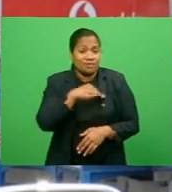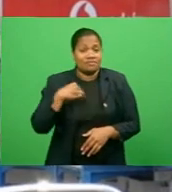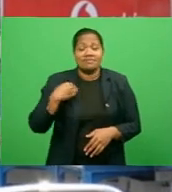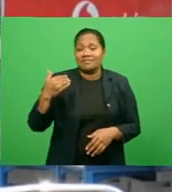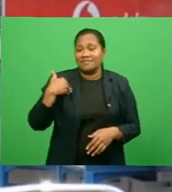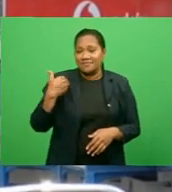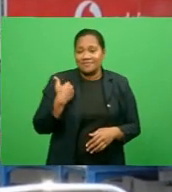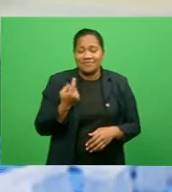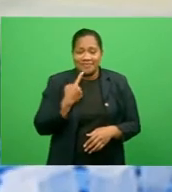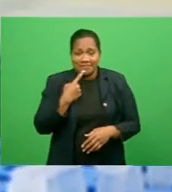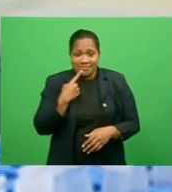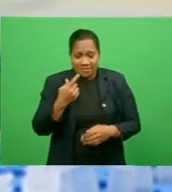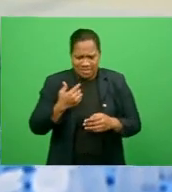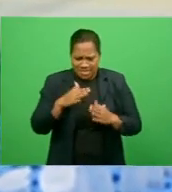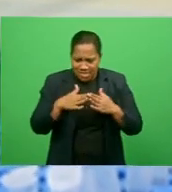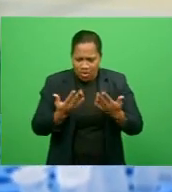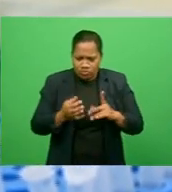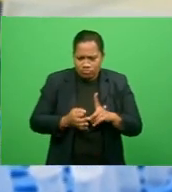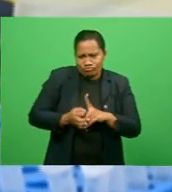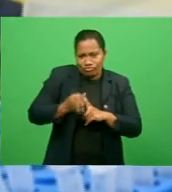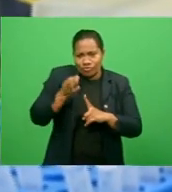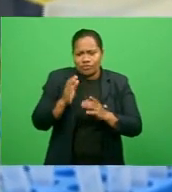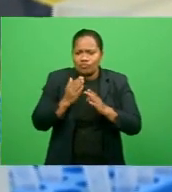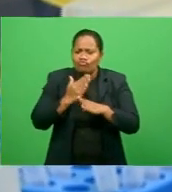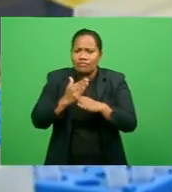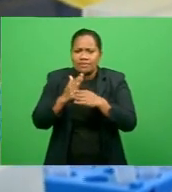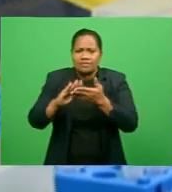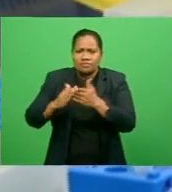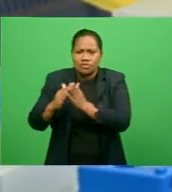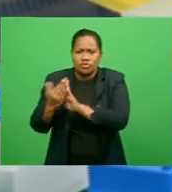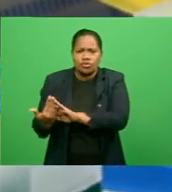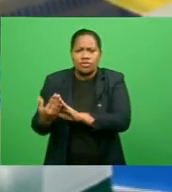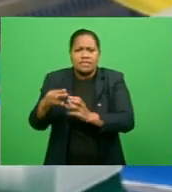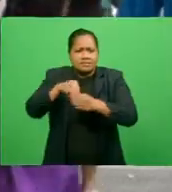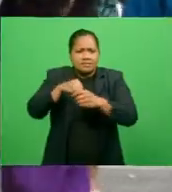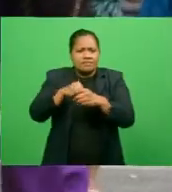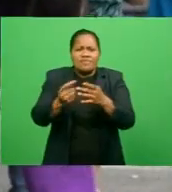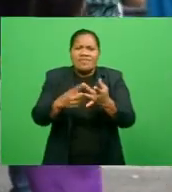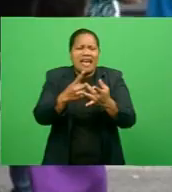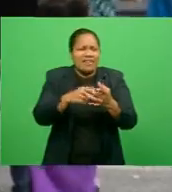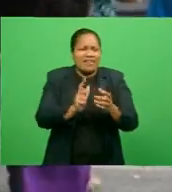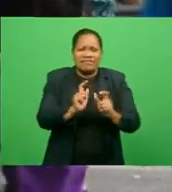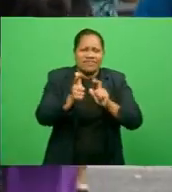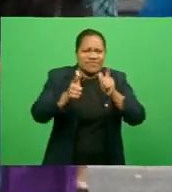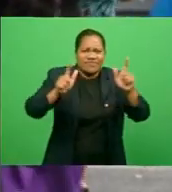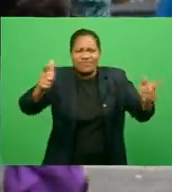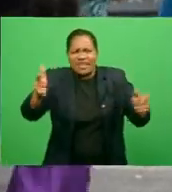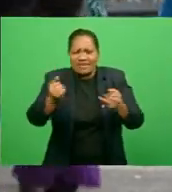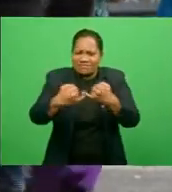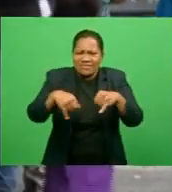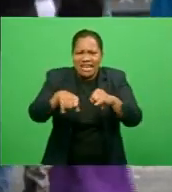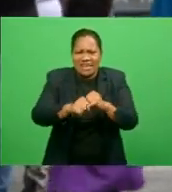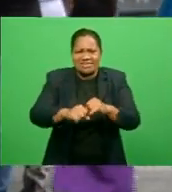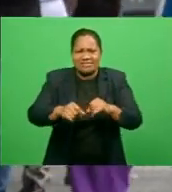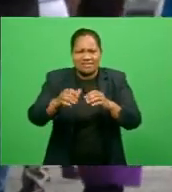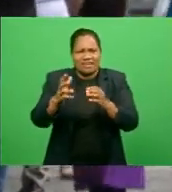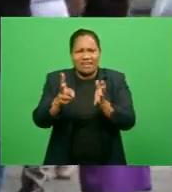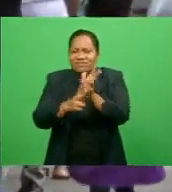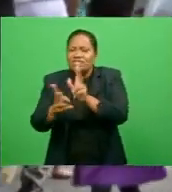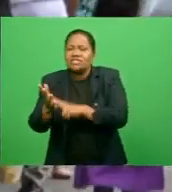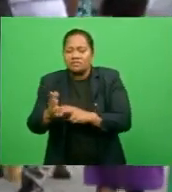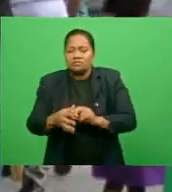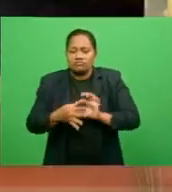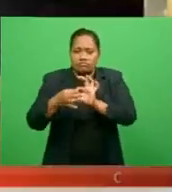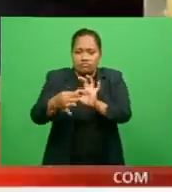to work with communities, including the most remote locations, to deliver necessary services. Corre Tandulala, FBC